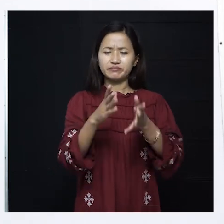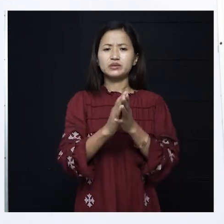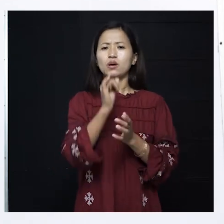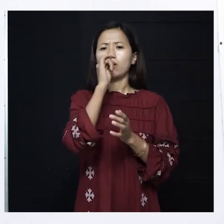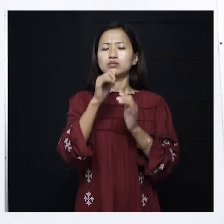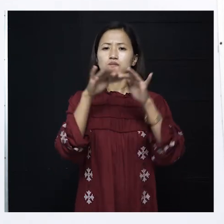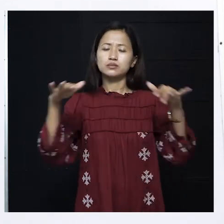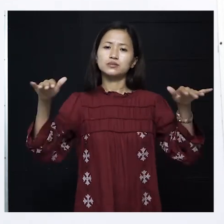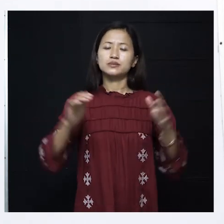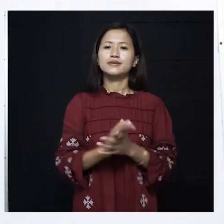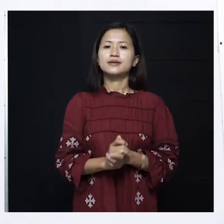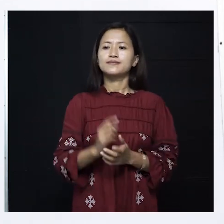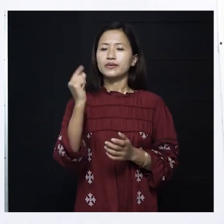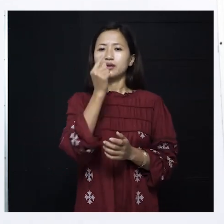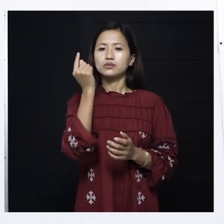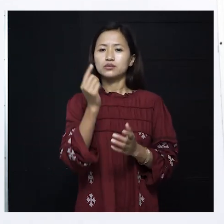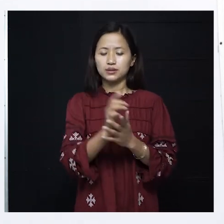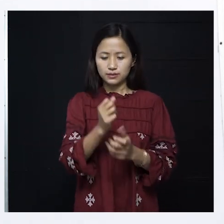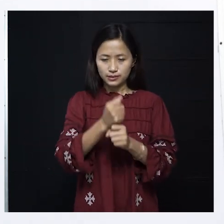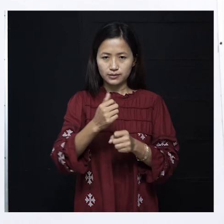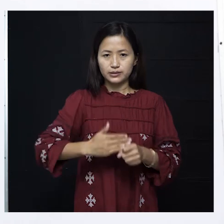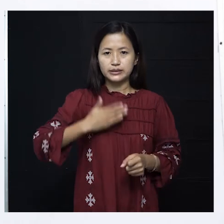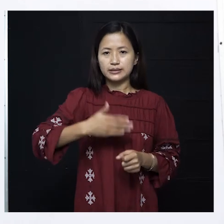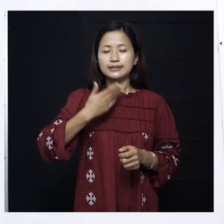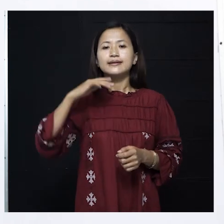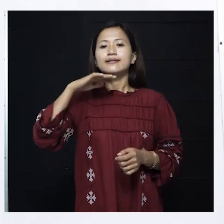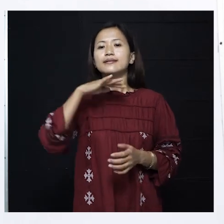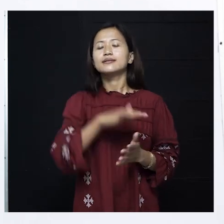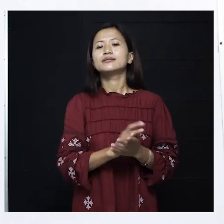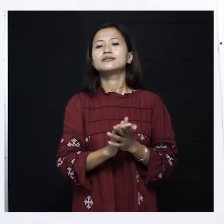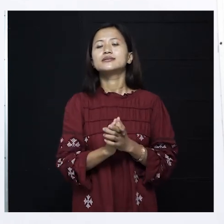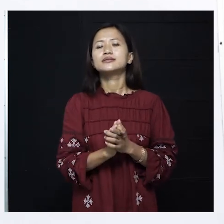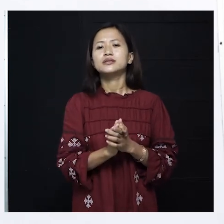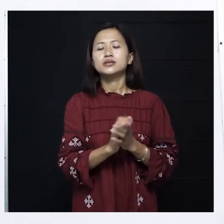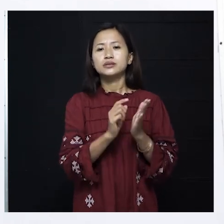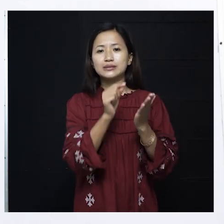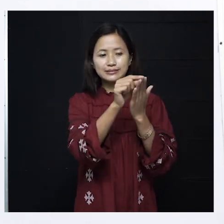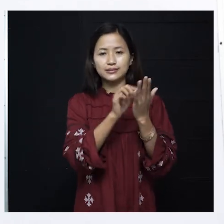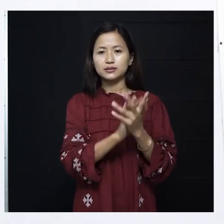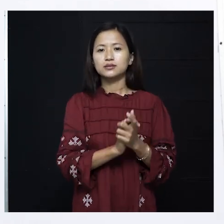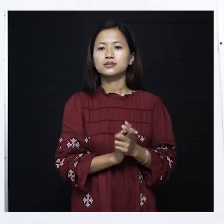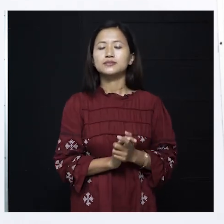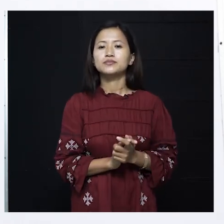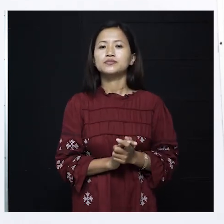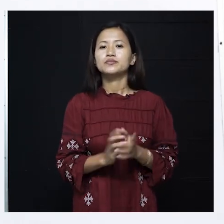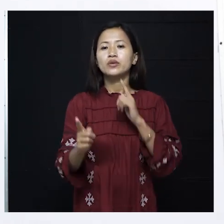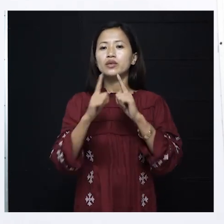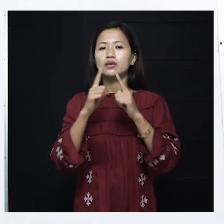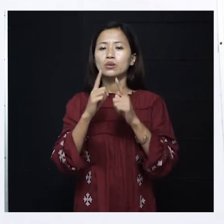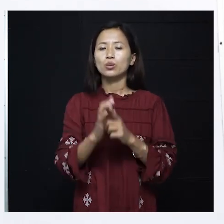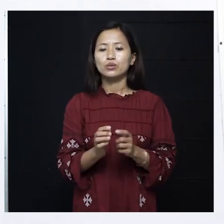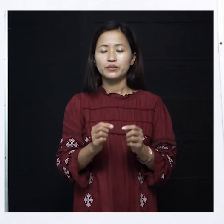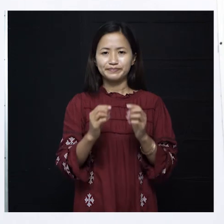Then if it is using green color, okay, then it depicts that it is talking